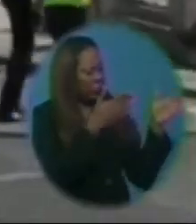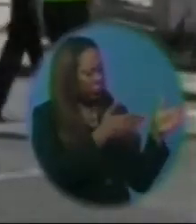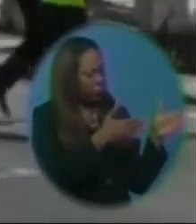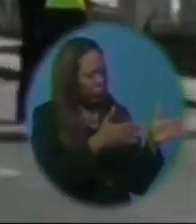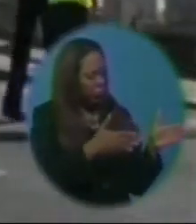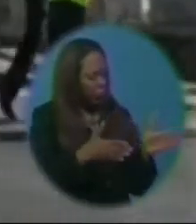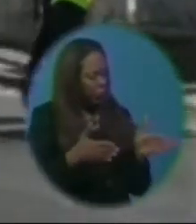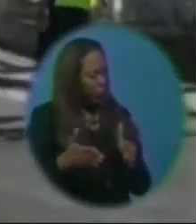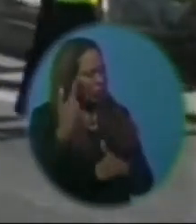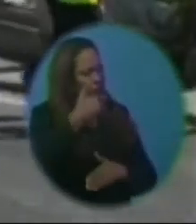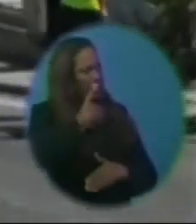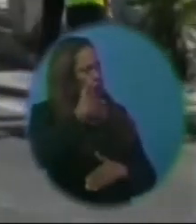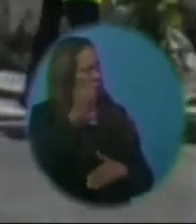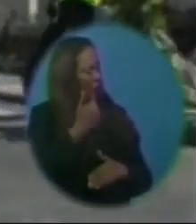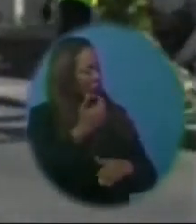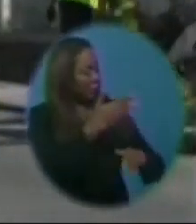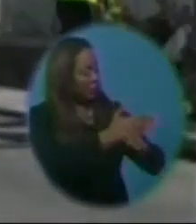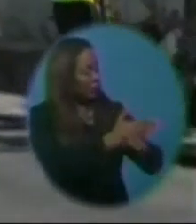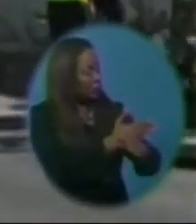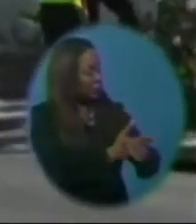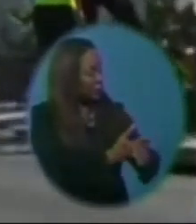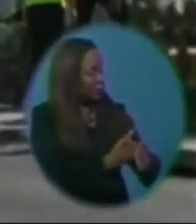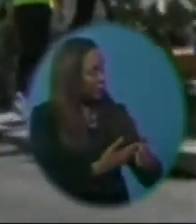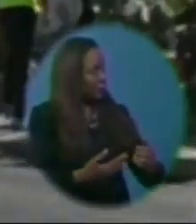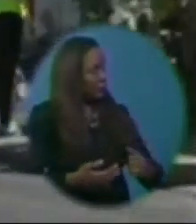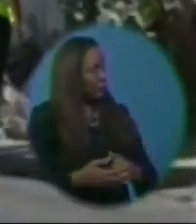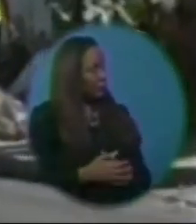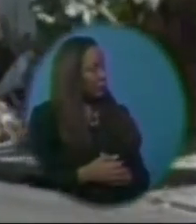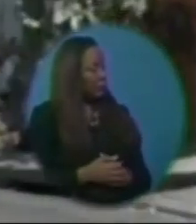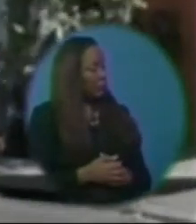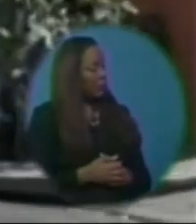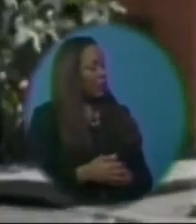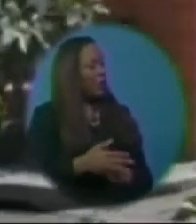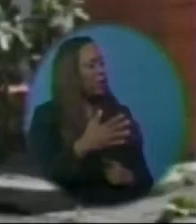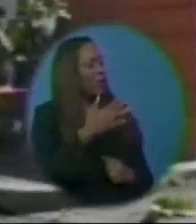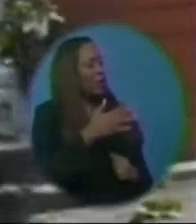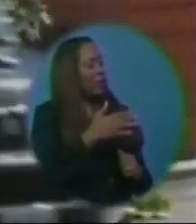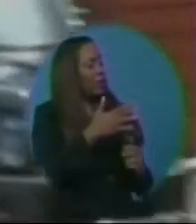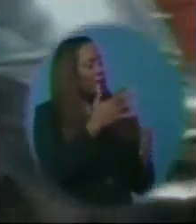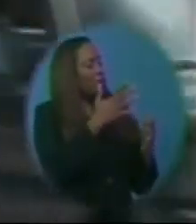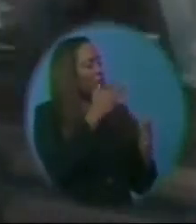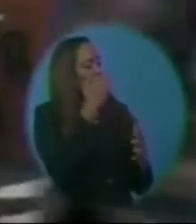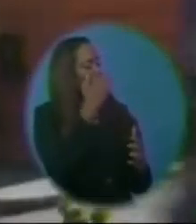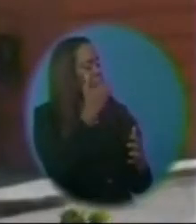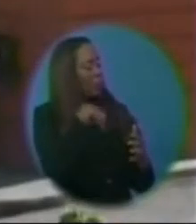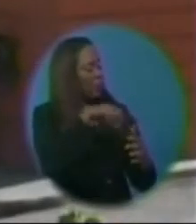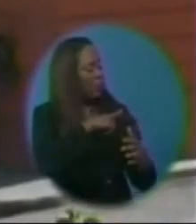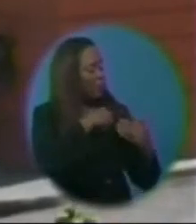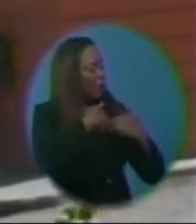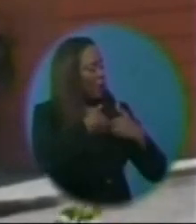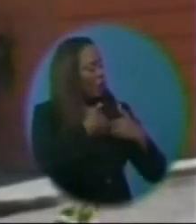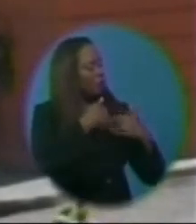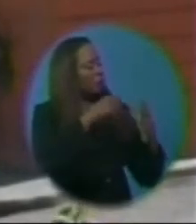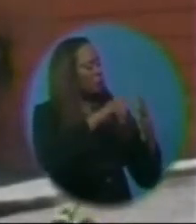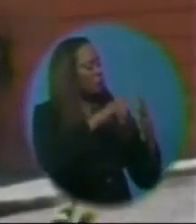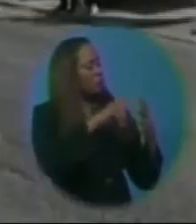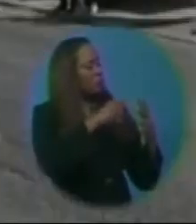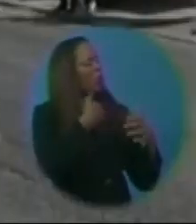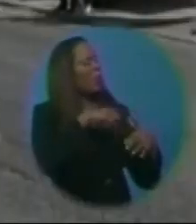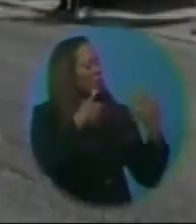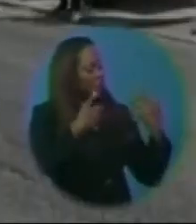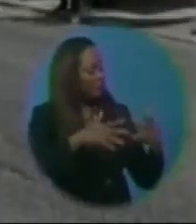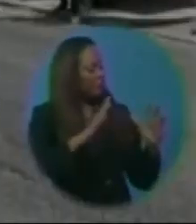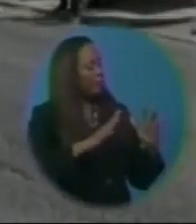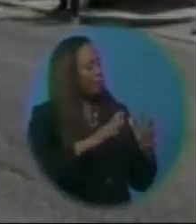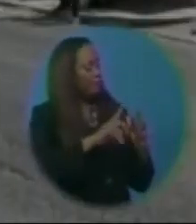have been the bay lift station, the diversion that we would have had in that respect. We've also had implemented the bypass system,